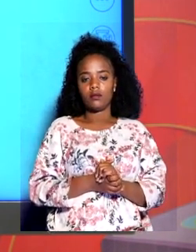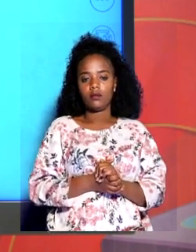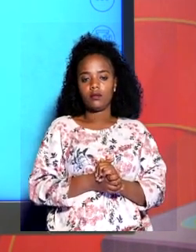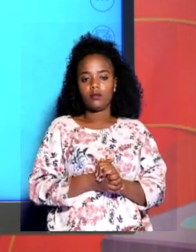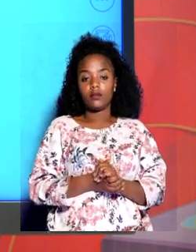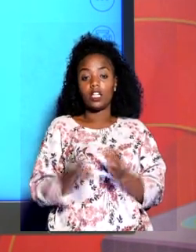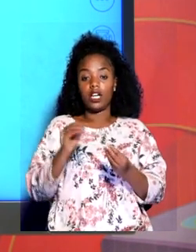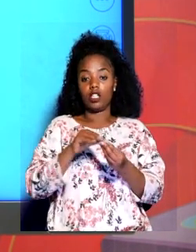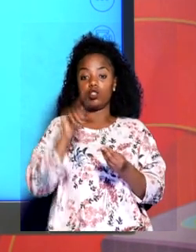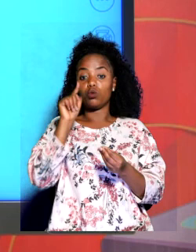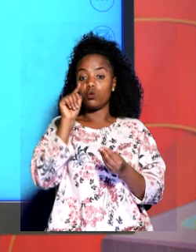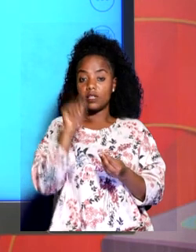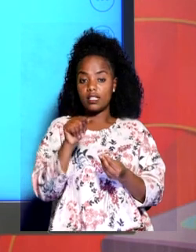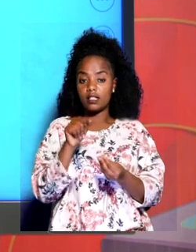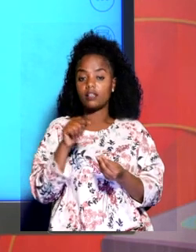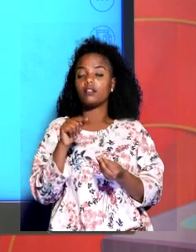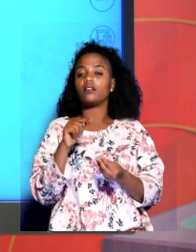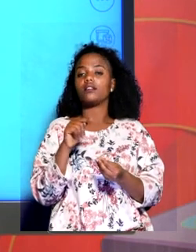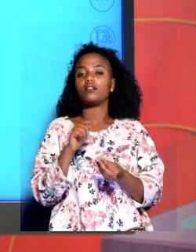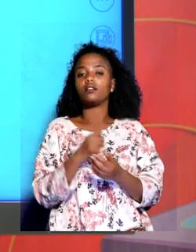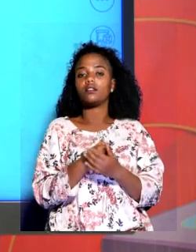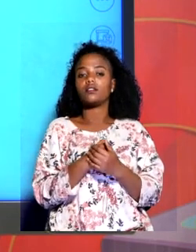In addition to this,